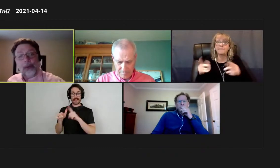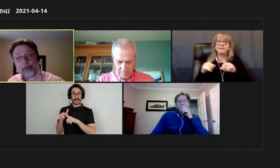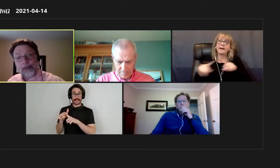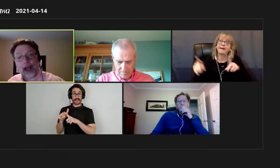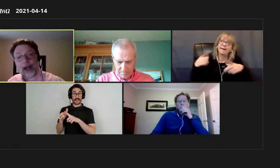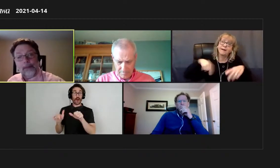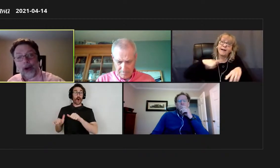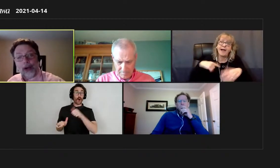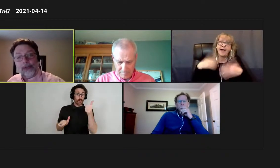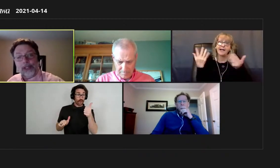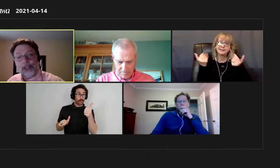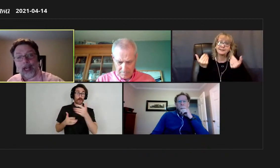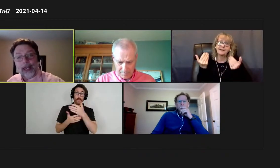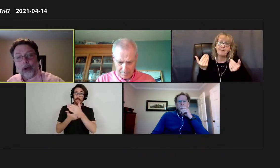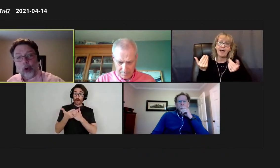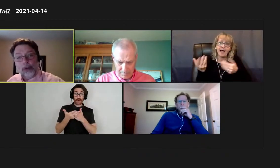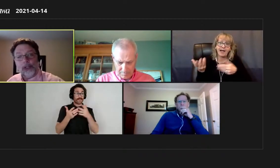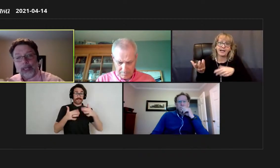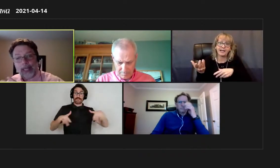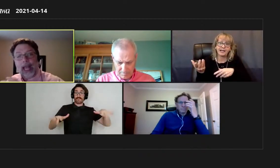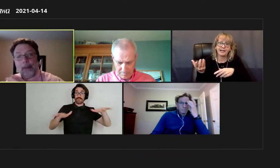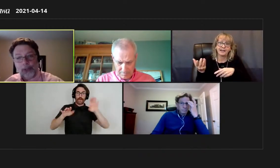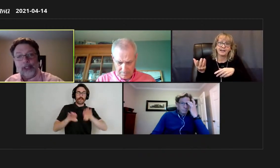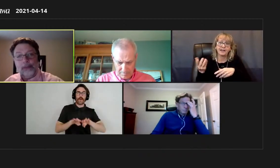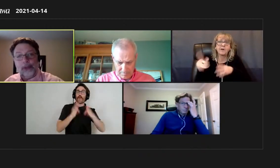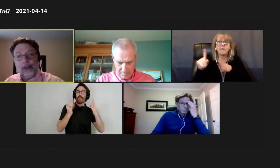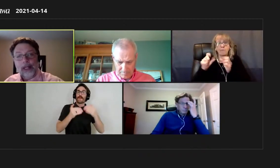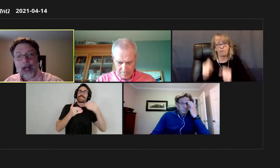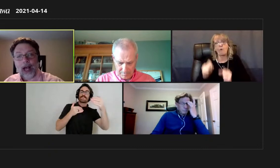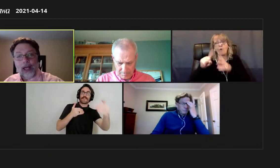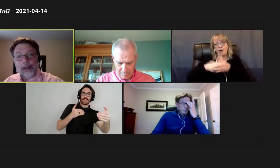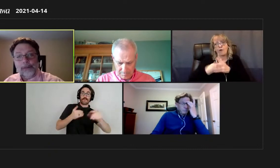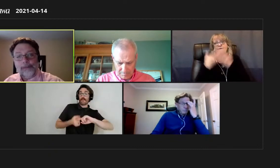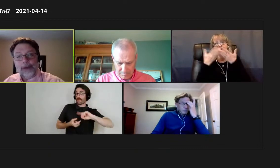other parts of society are open. So again, that principle